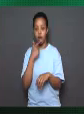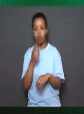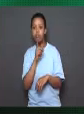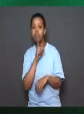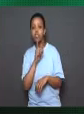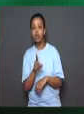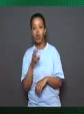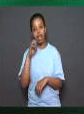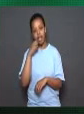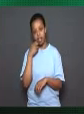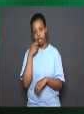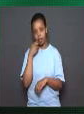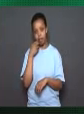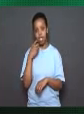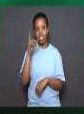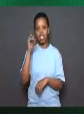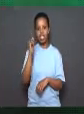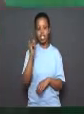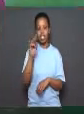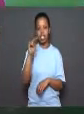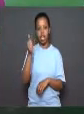enzyme has been denatured.